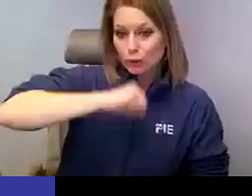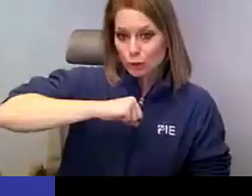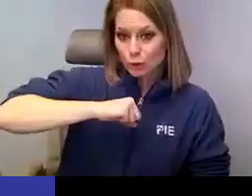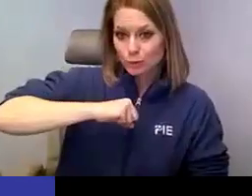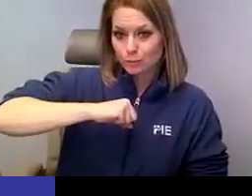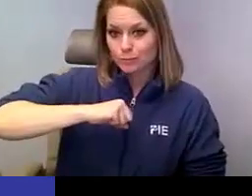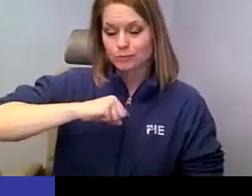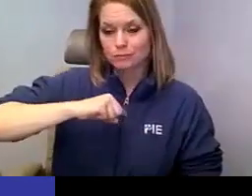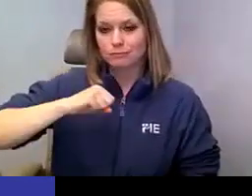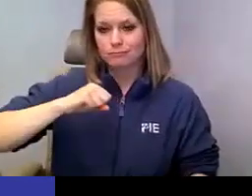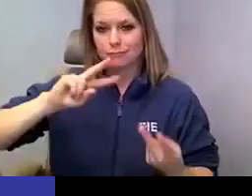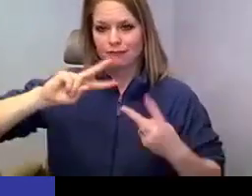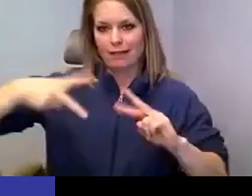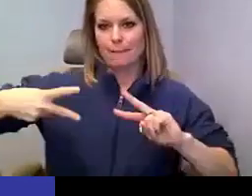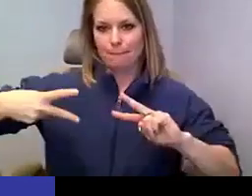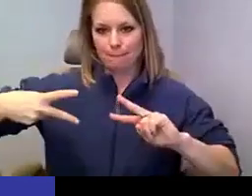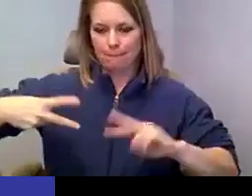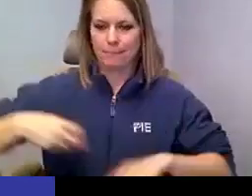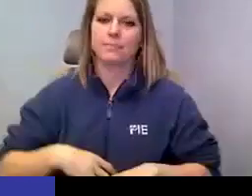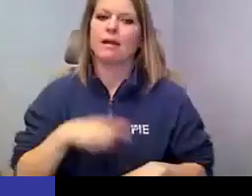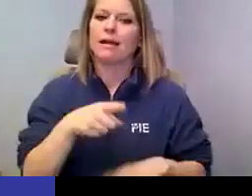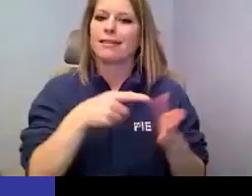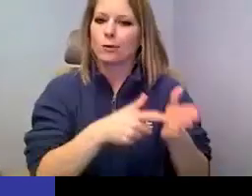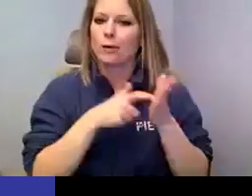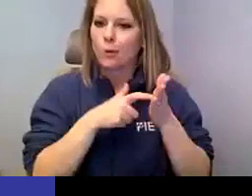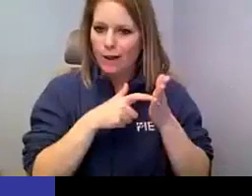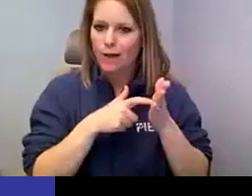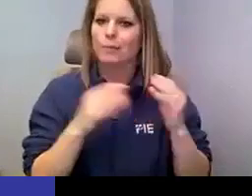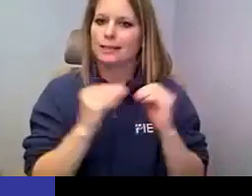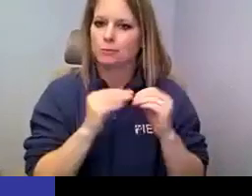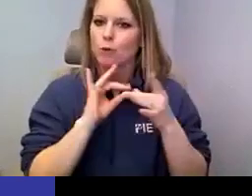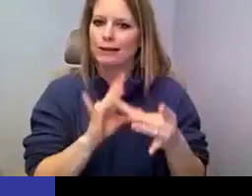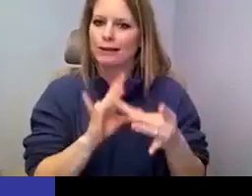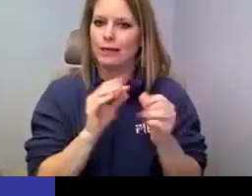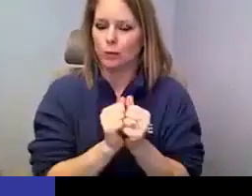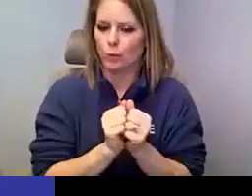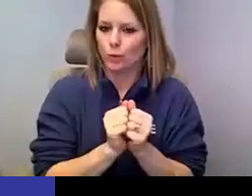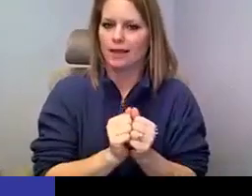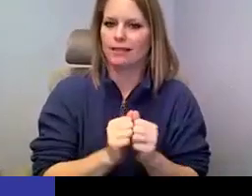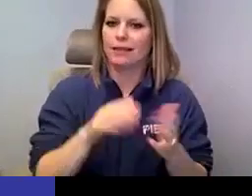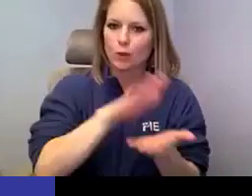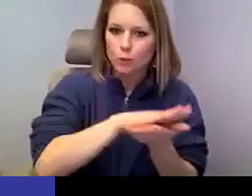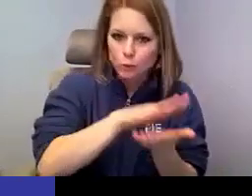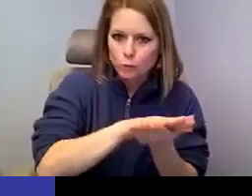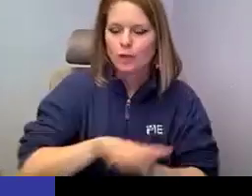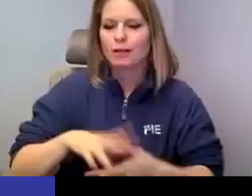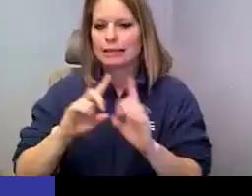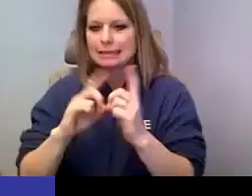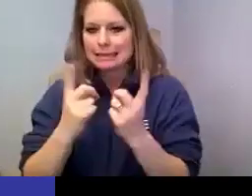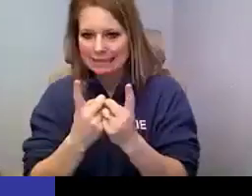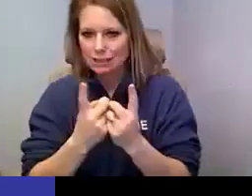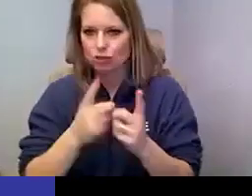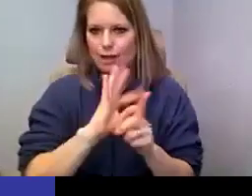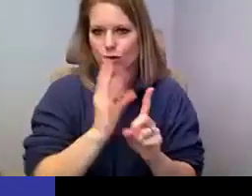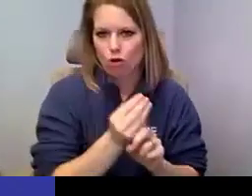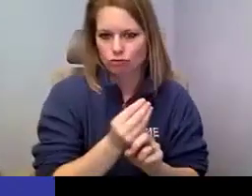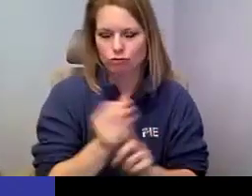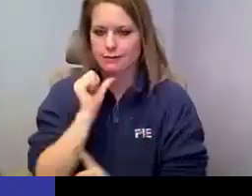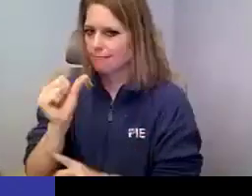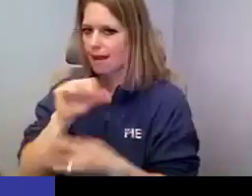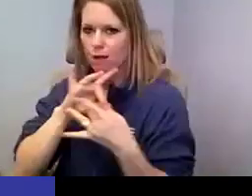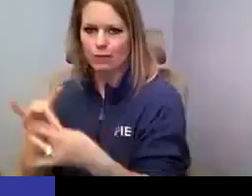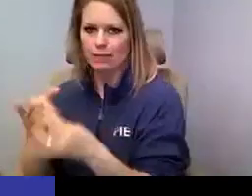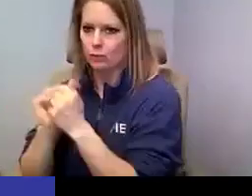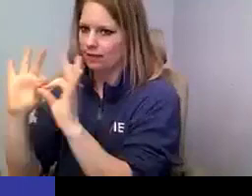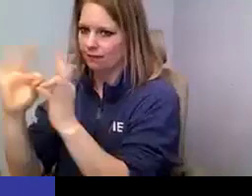is, this requirement is more about the school and the district's culture than it is about the student or the families and the school and the district's ability to